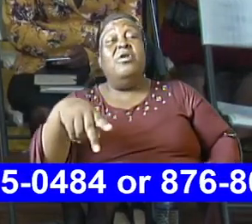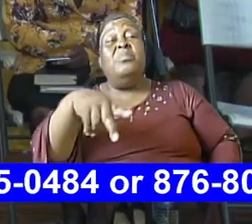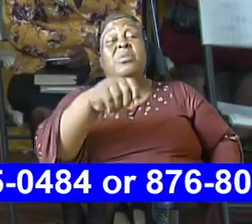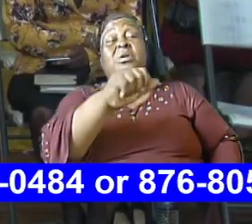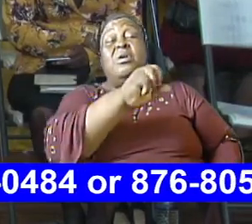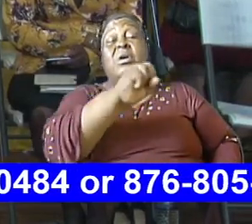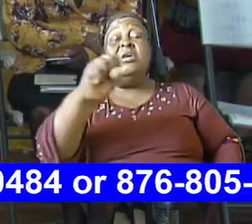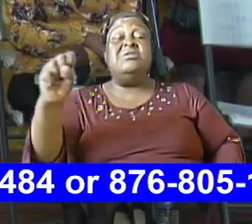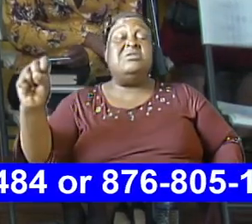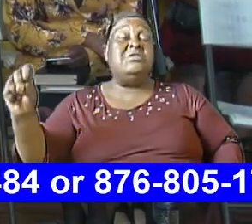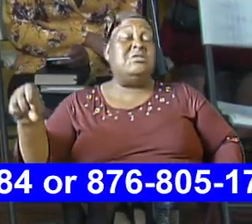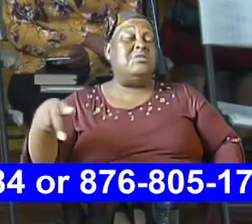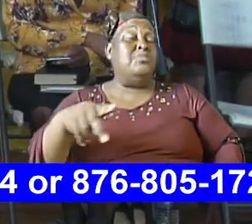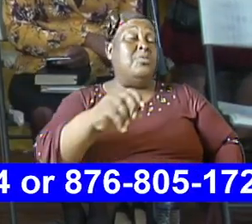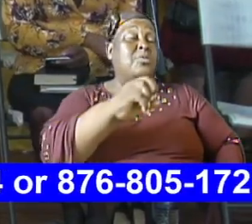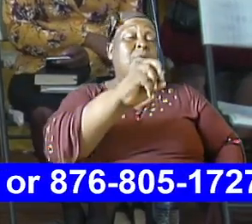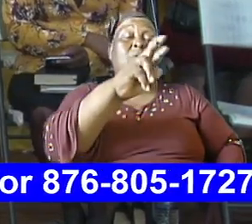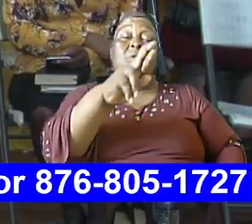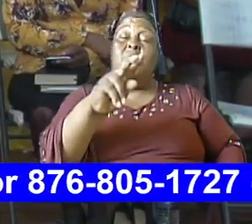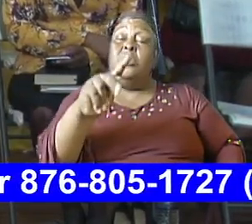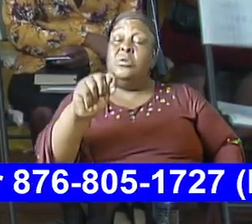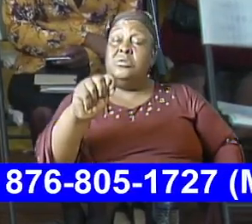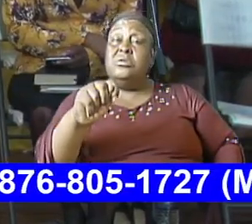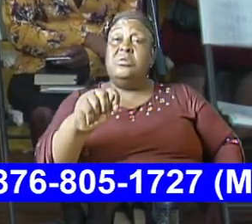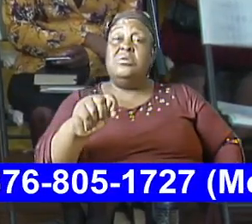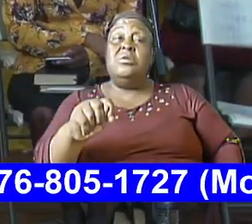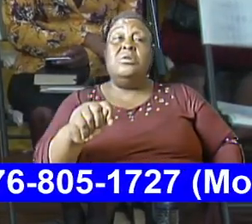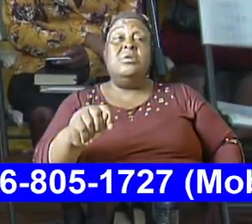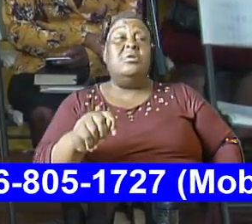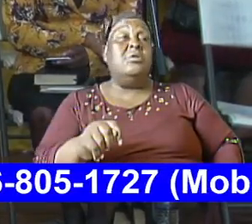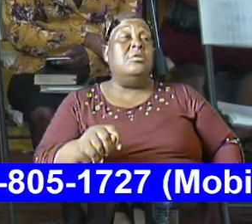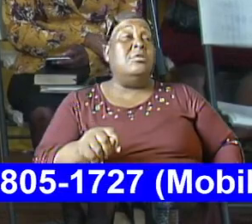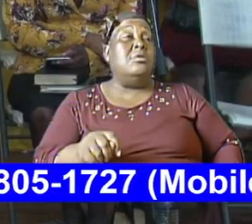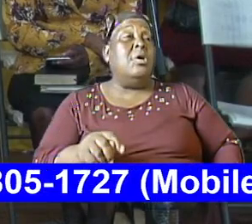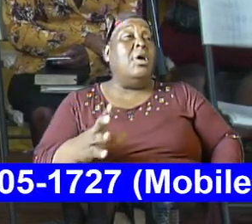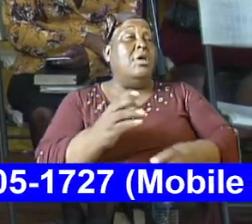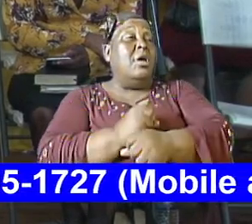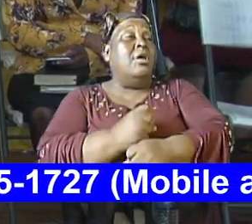out the form, get the passport, get the visa.